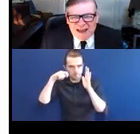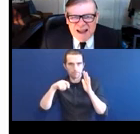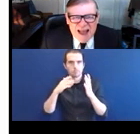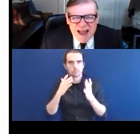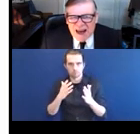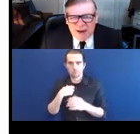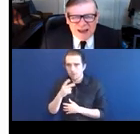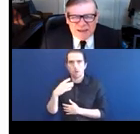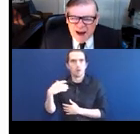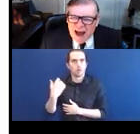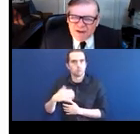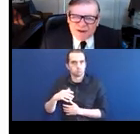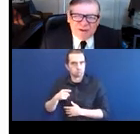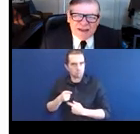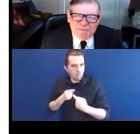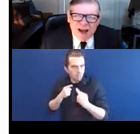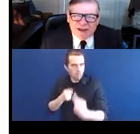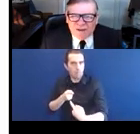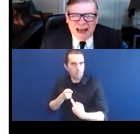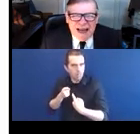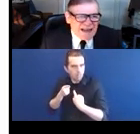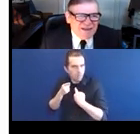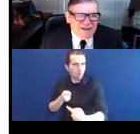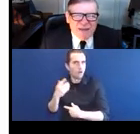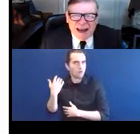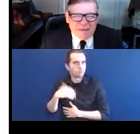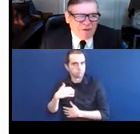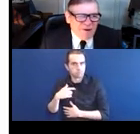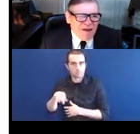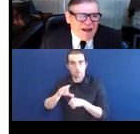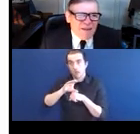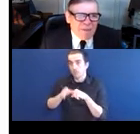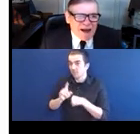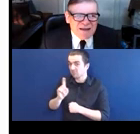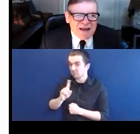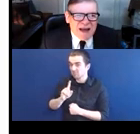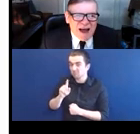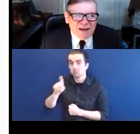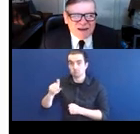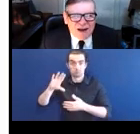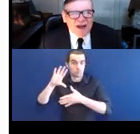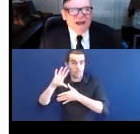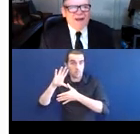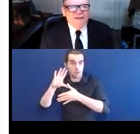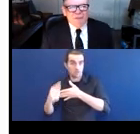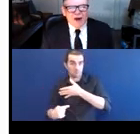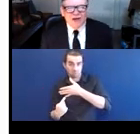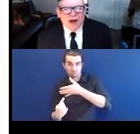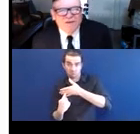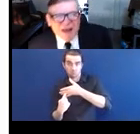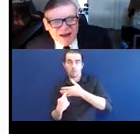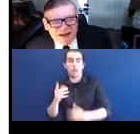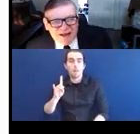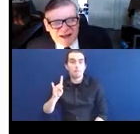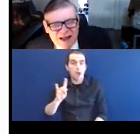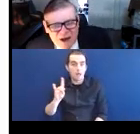days in a place about 120 miles over the Andes from their capital, La Paz, and then they marched over